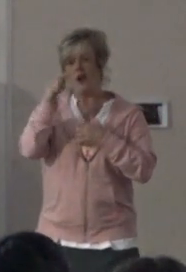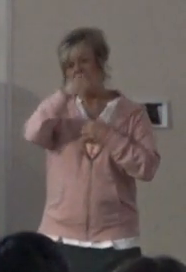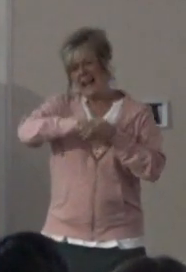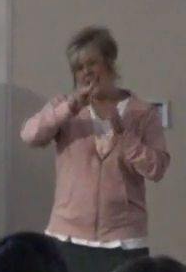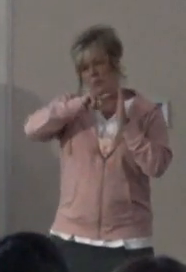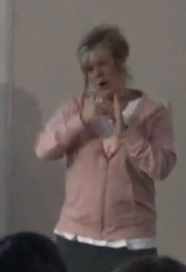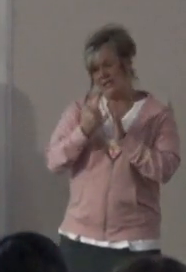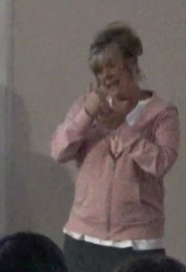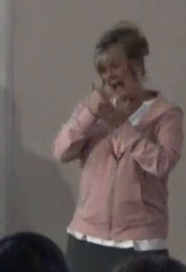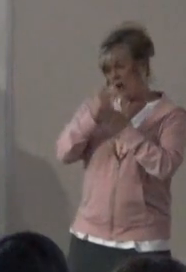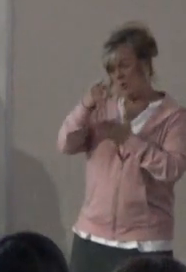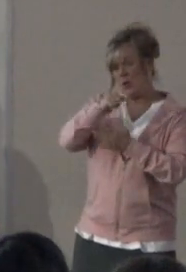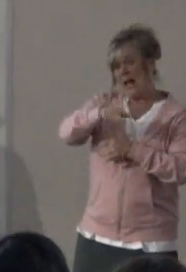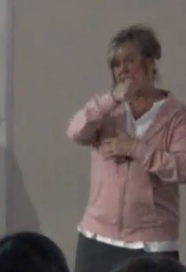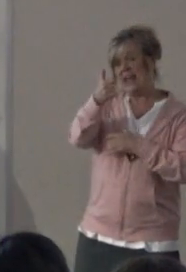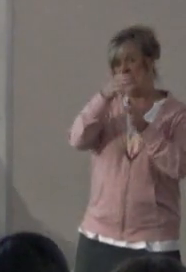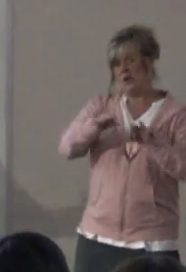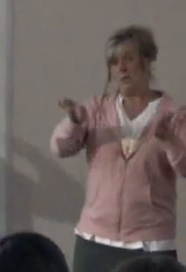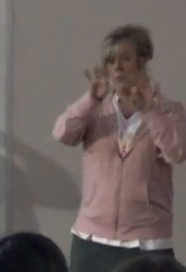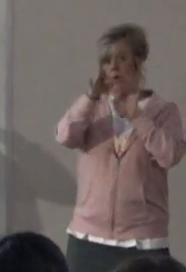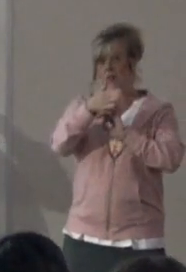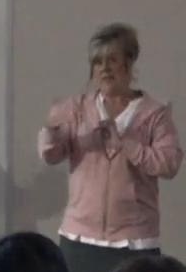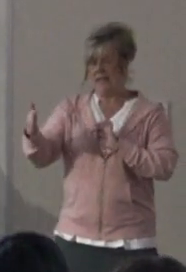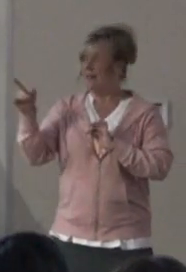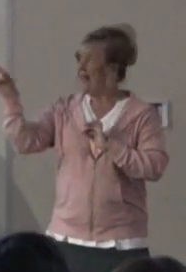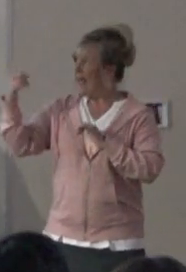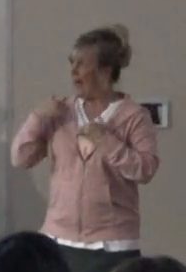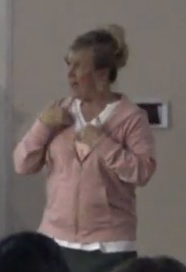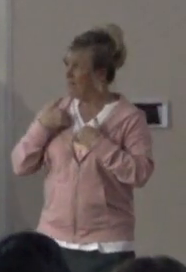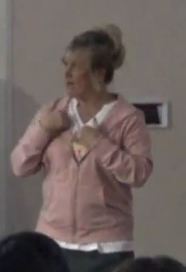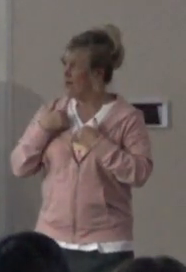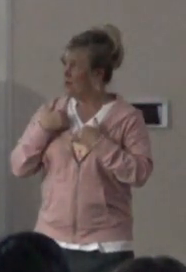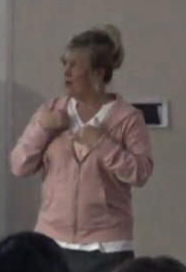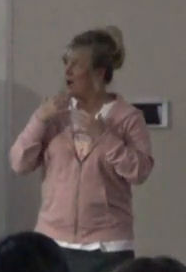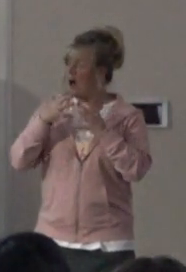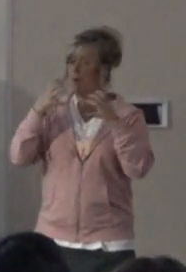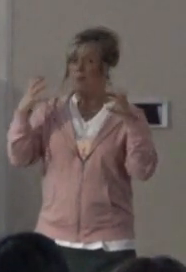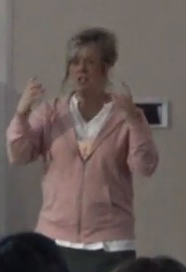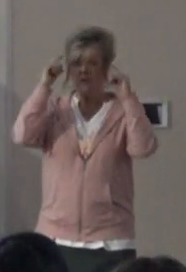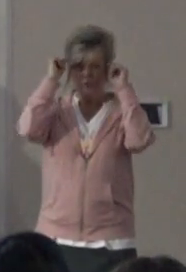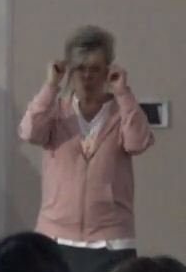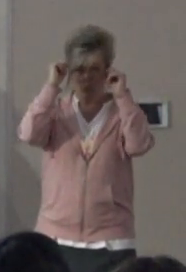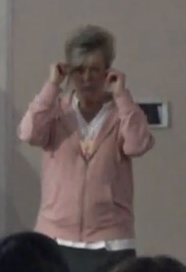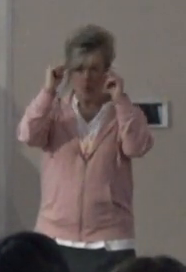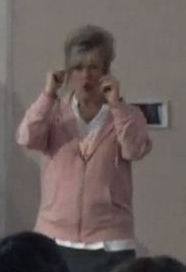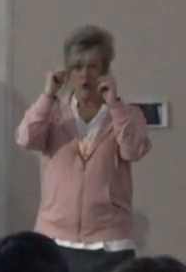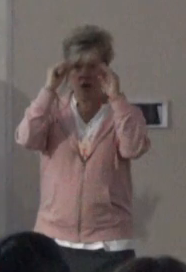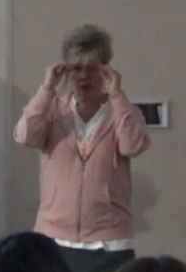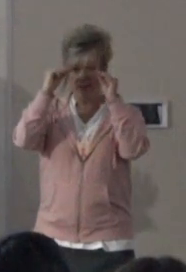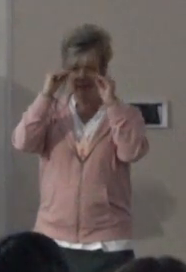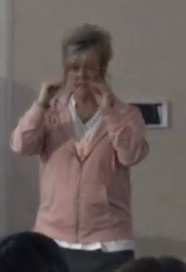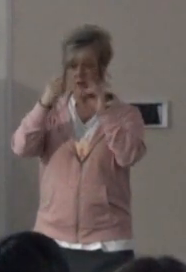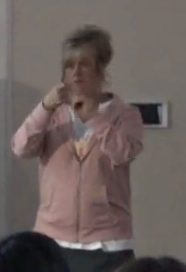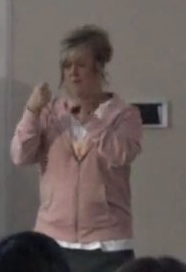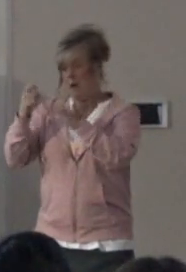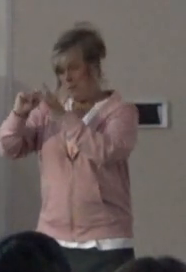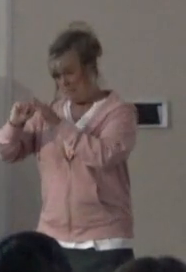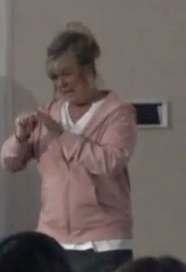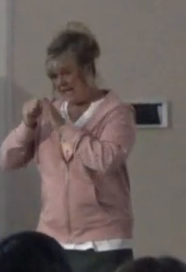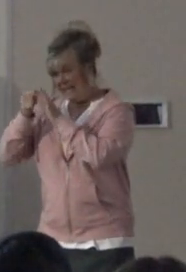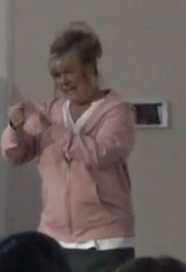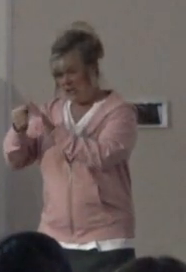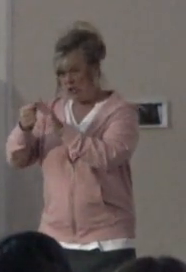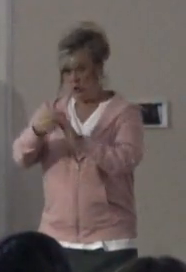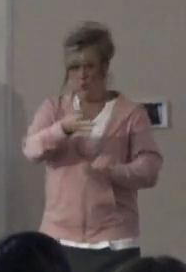And another big thing that SparkFun Electronics has is they have a bunch of tutorials that span from beginner level